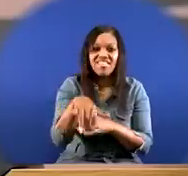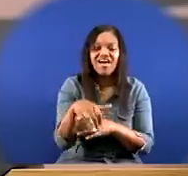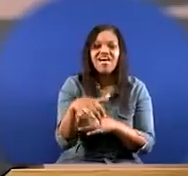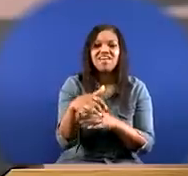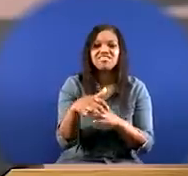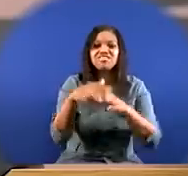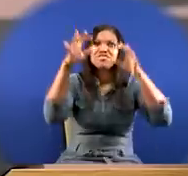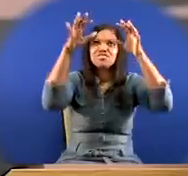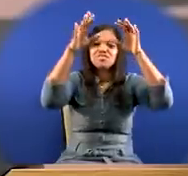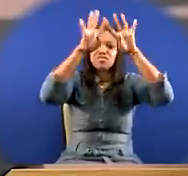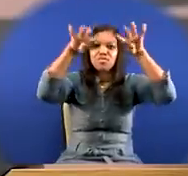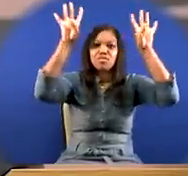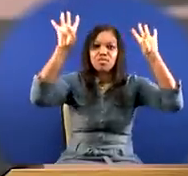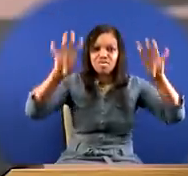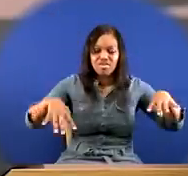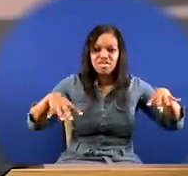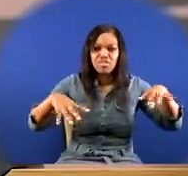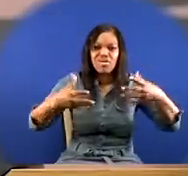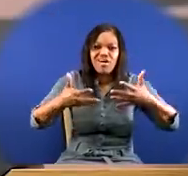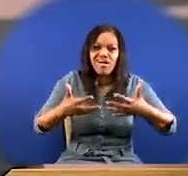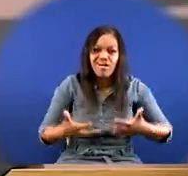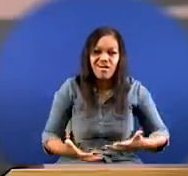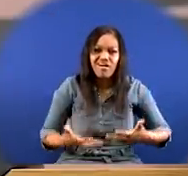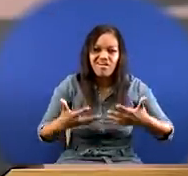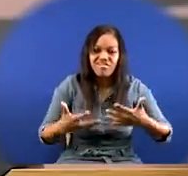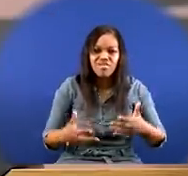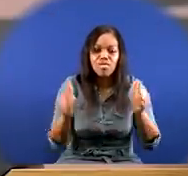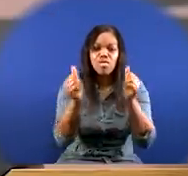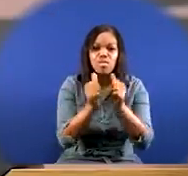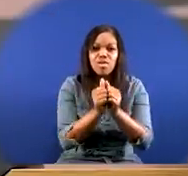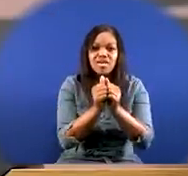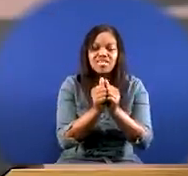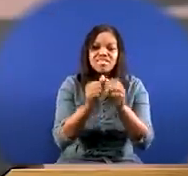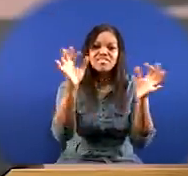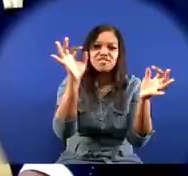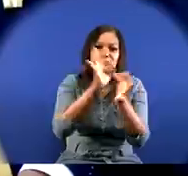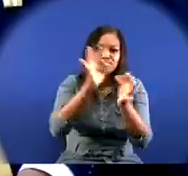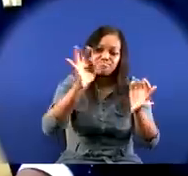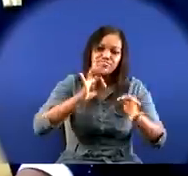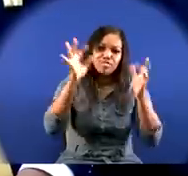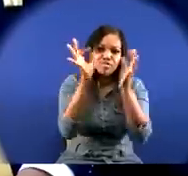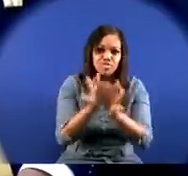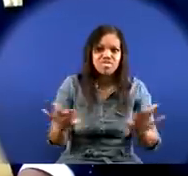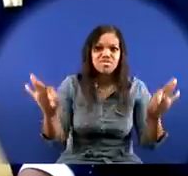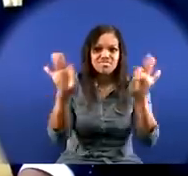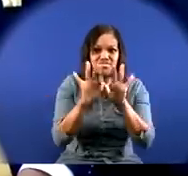that curtain was heavy with spiritual significance.